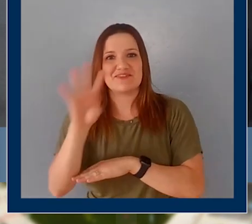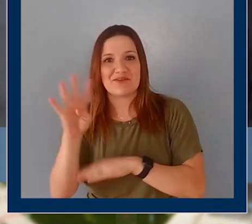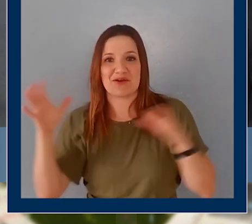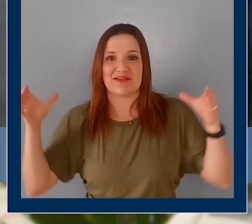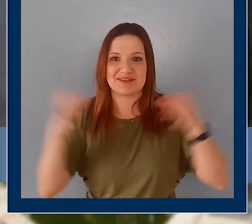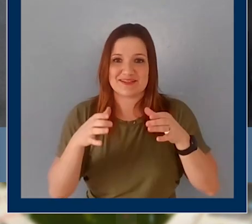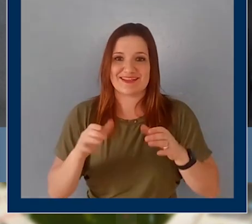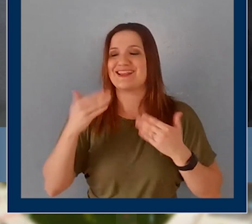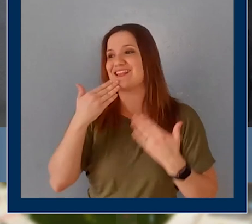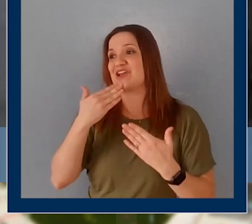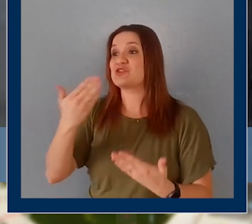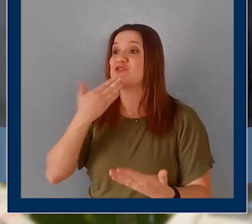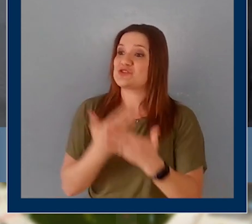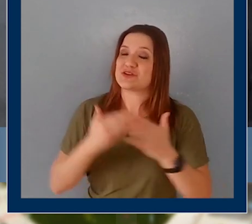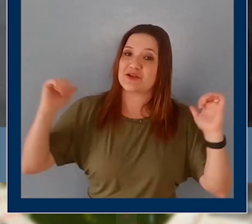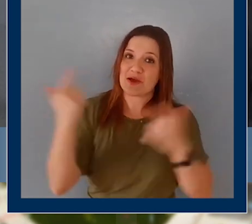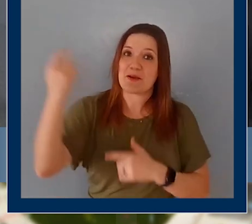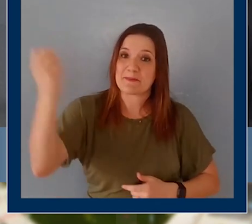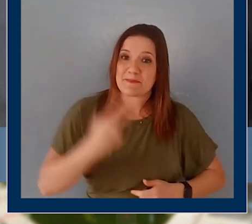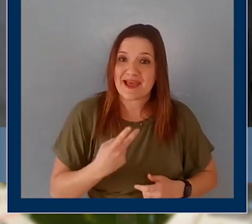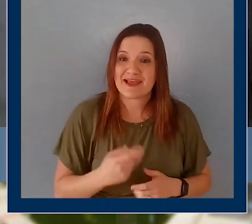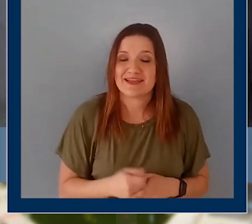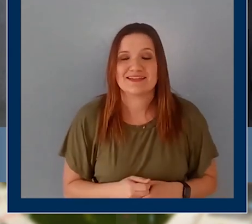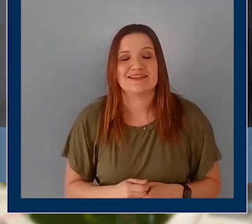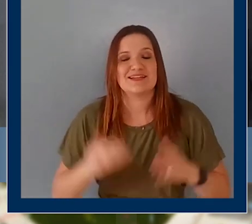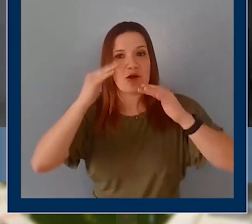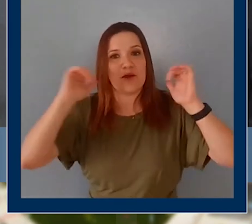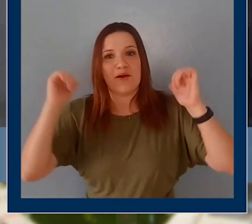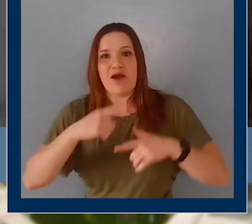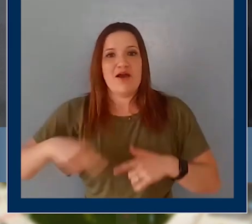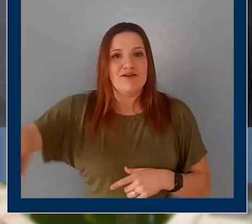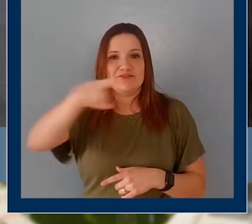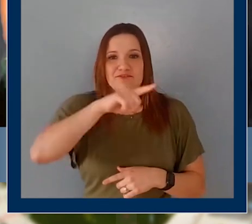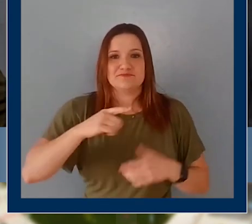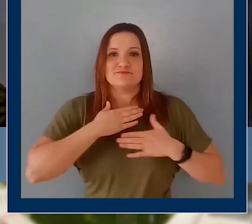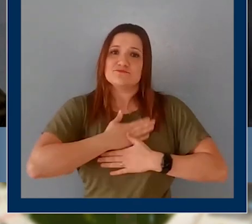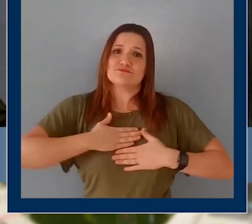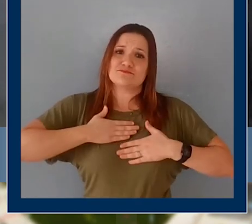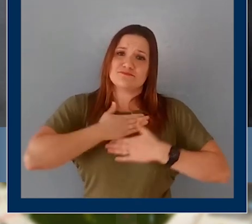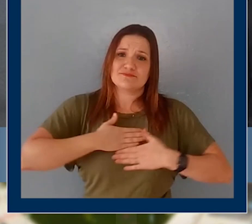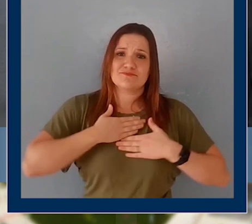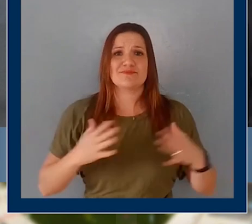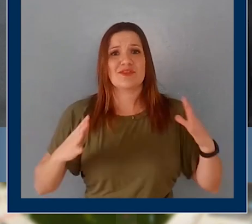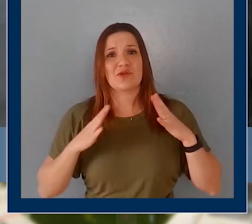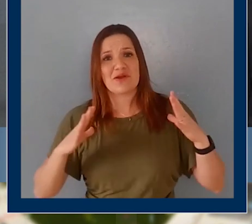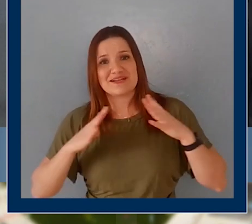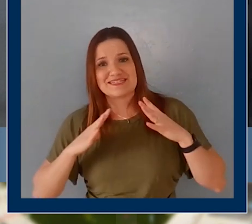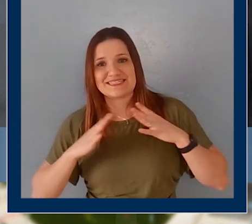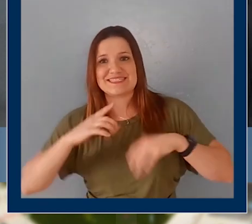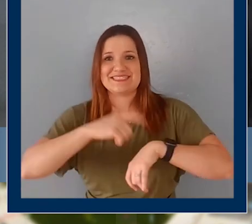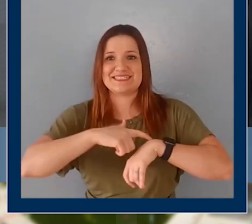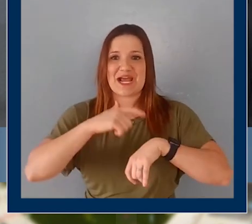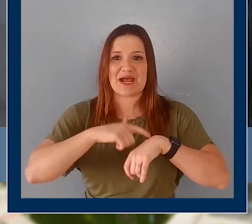transparency has been invaluable for this pandemic. And so you guys send in the questions, we get the answers,